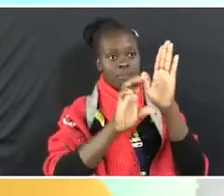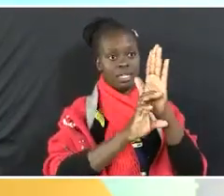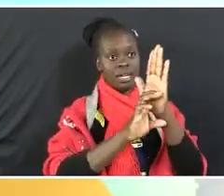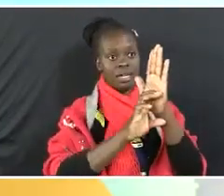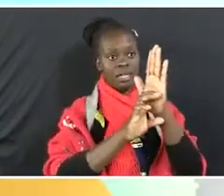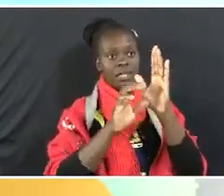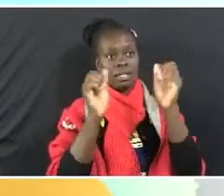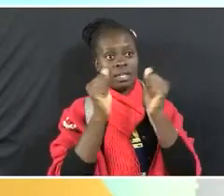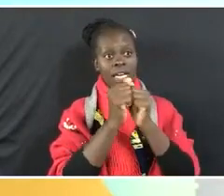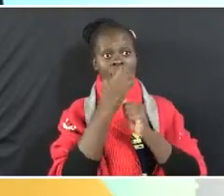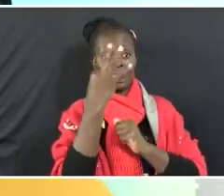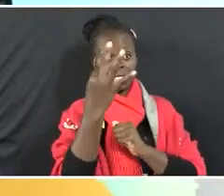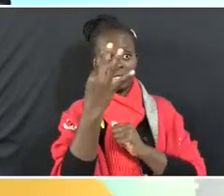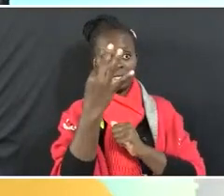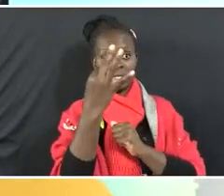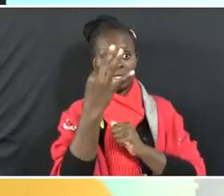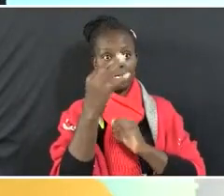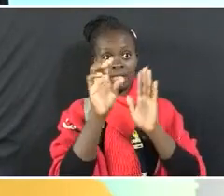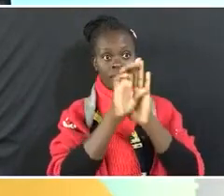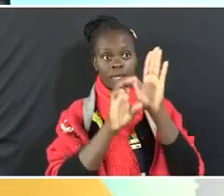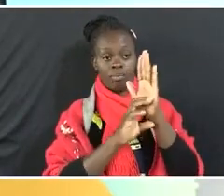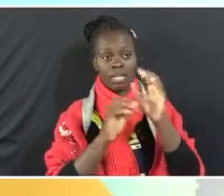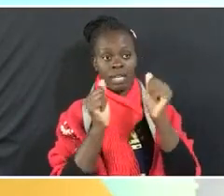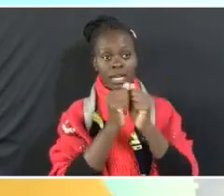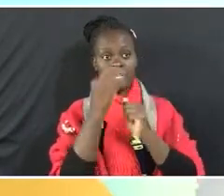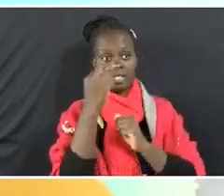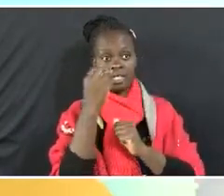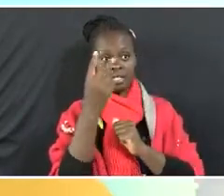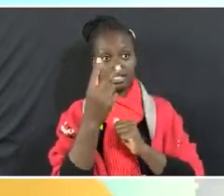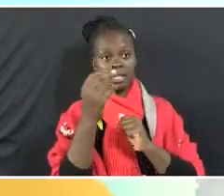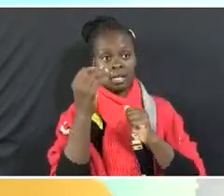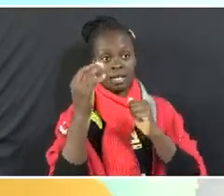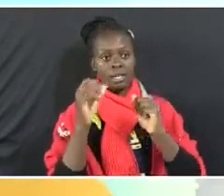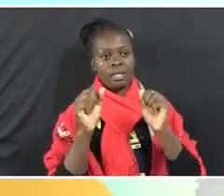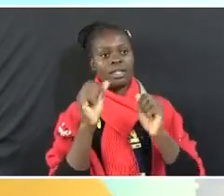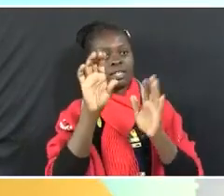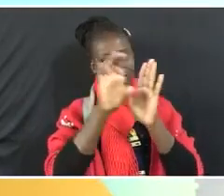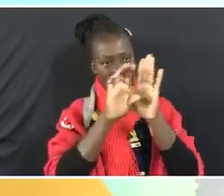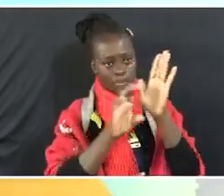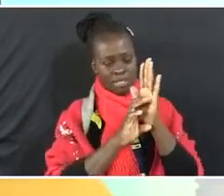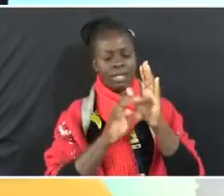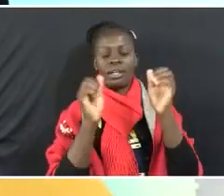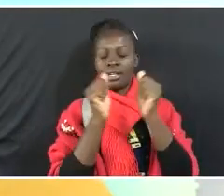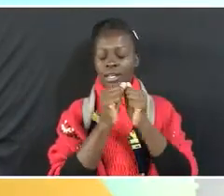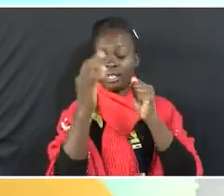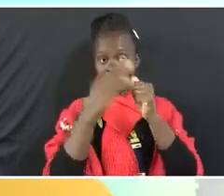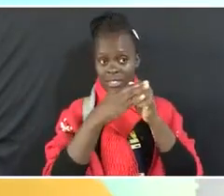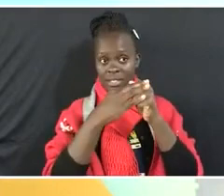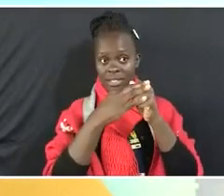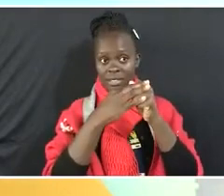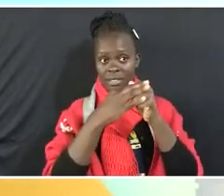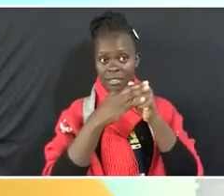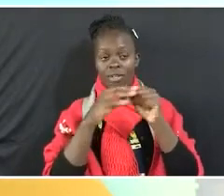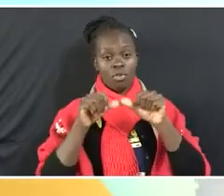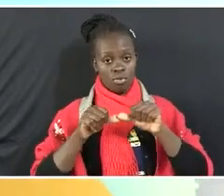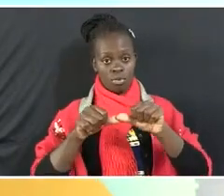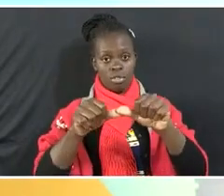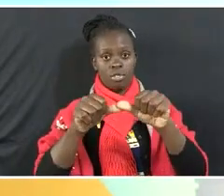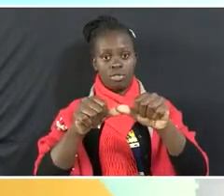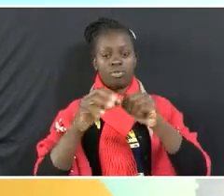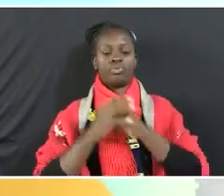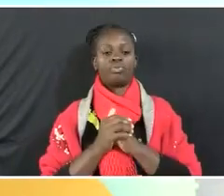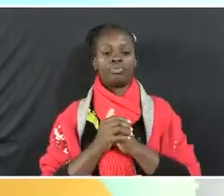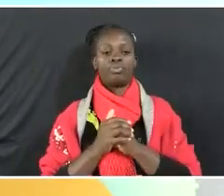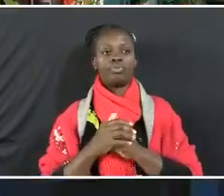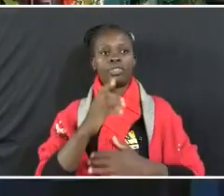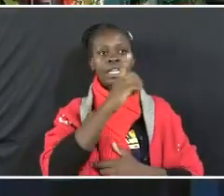verse 1 says, David numbered the people that were with him, set captains, thousands, and captains of hundreds over